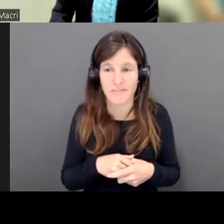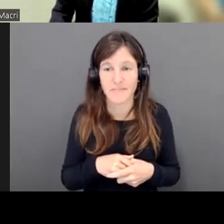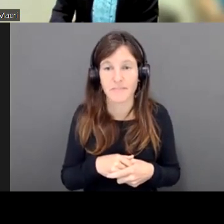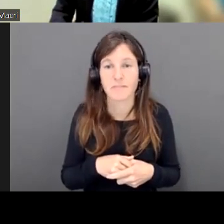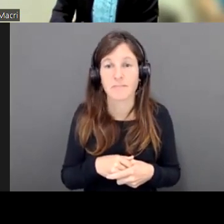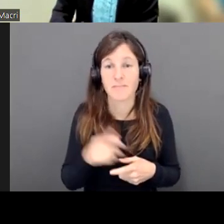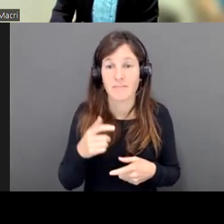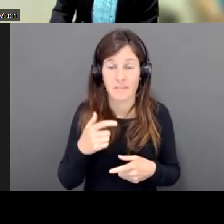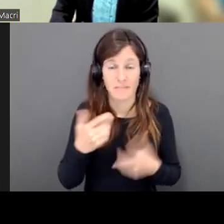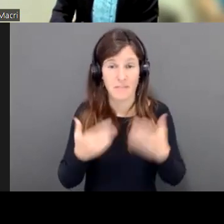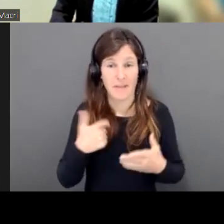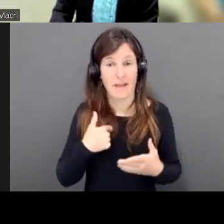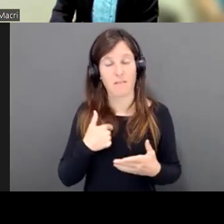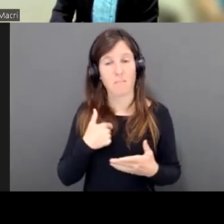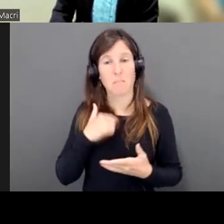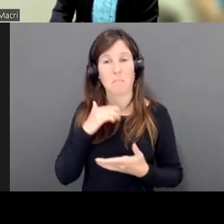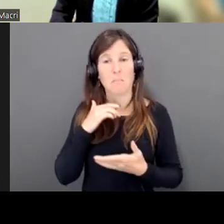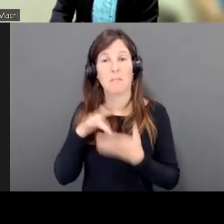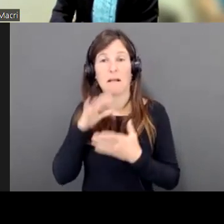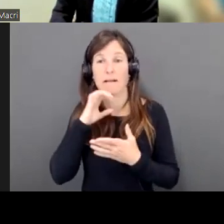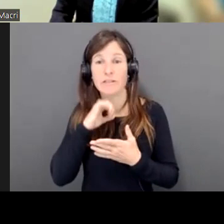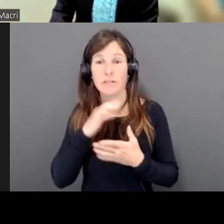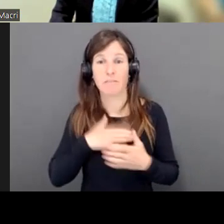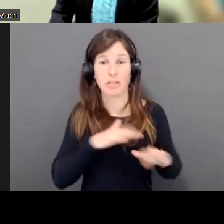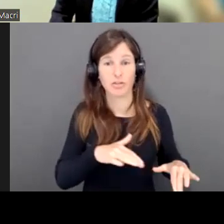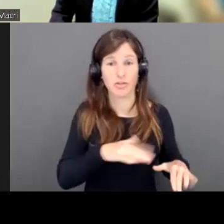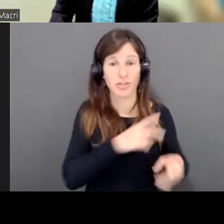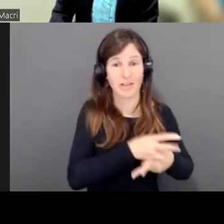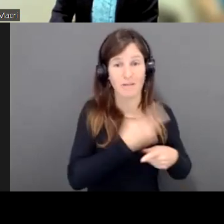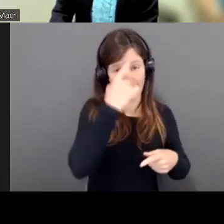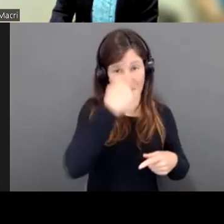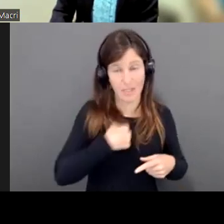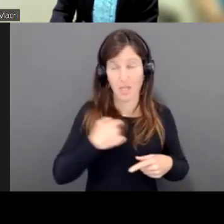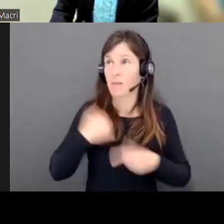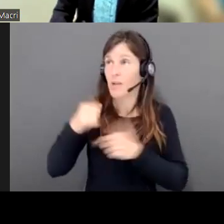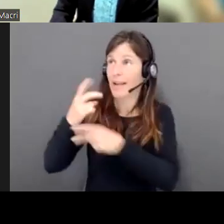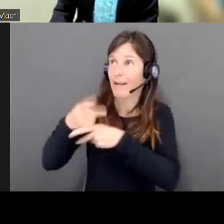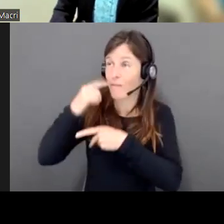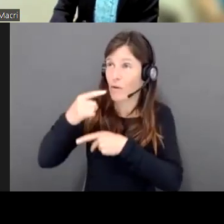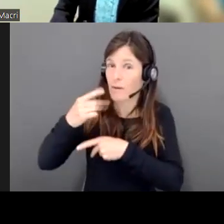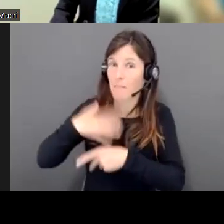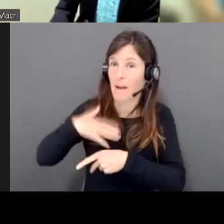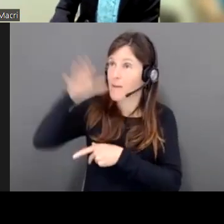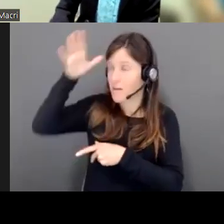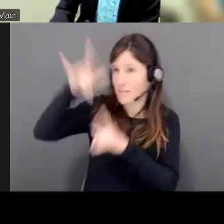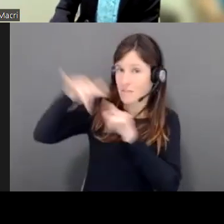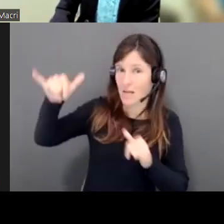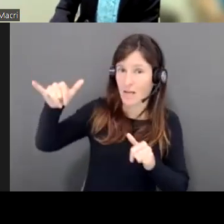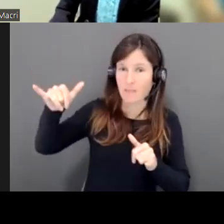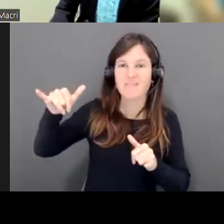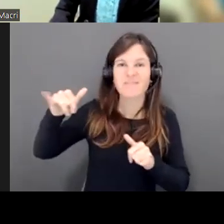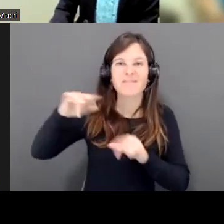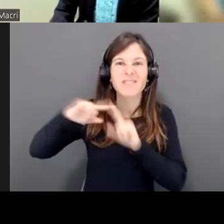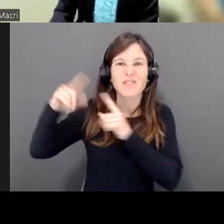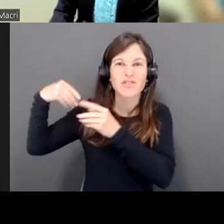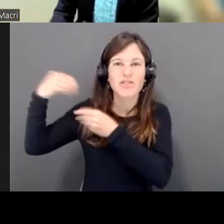now. Financial issues of the older adult and how that may influence stresses in their lives and the lives of